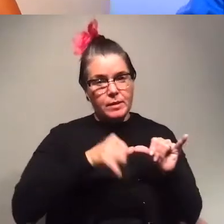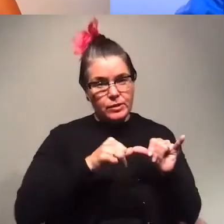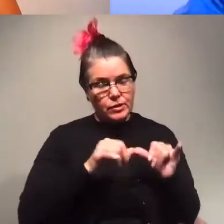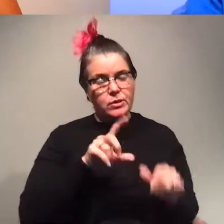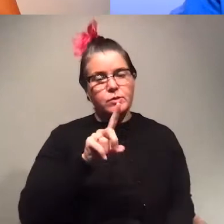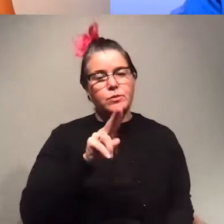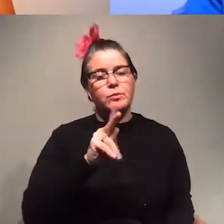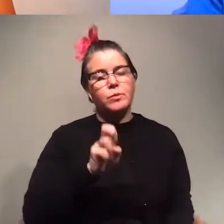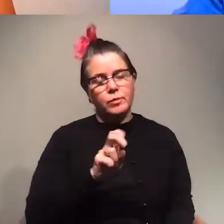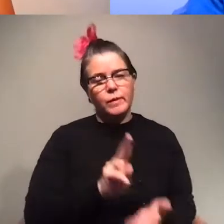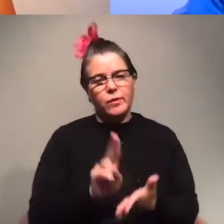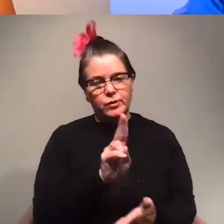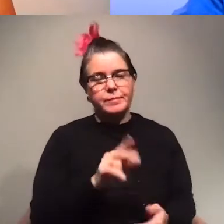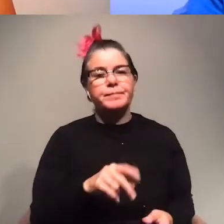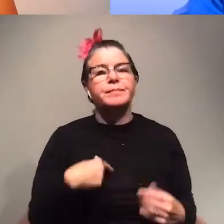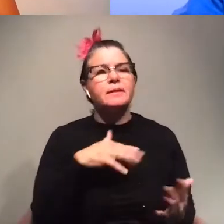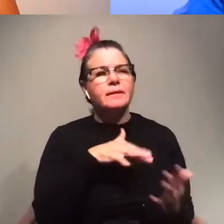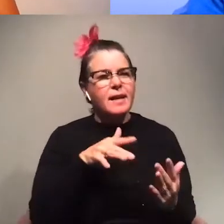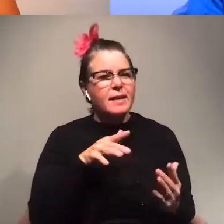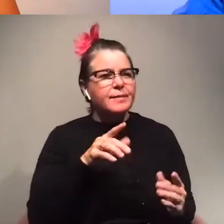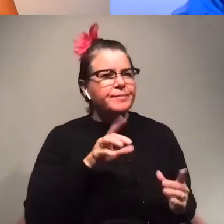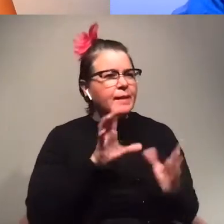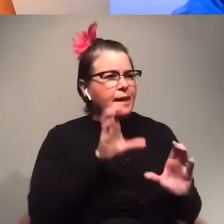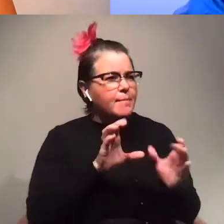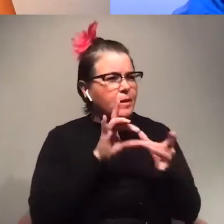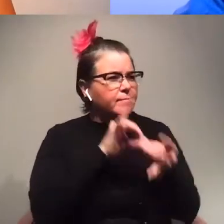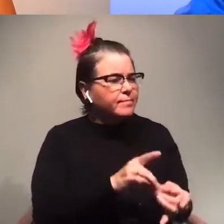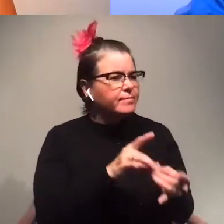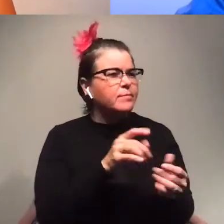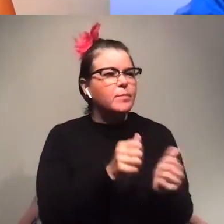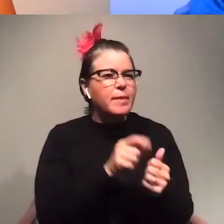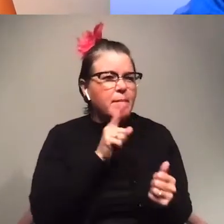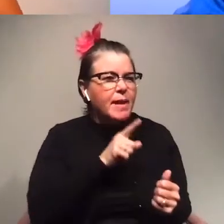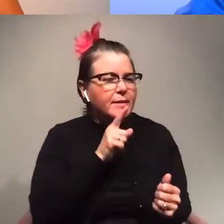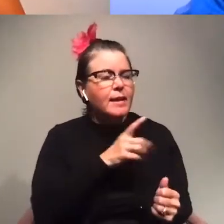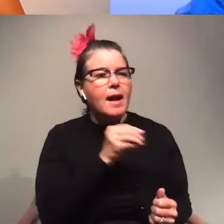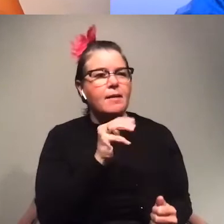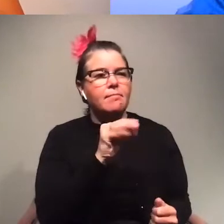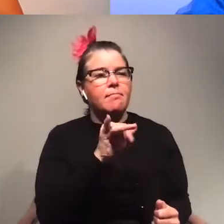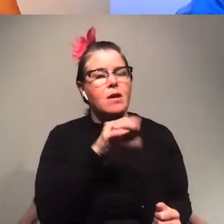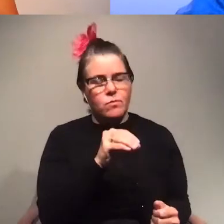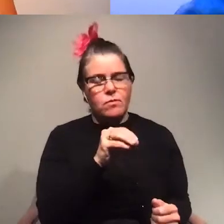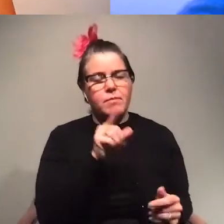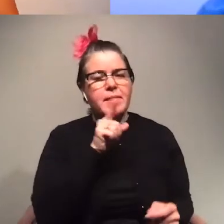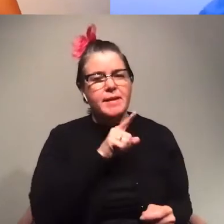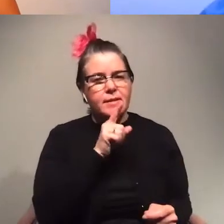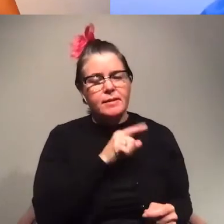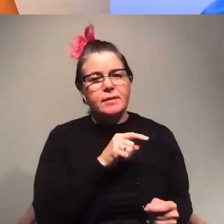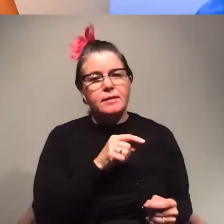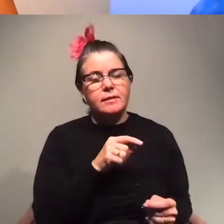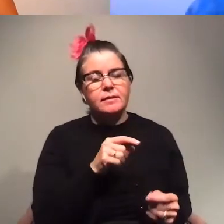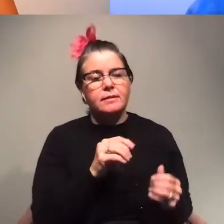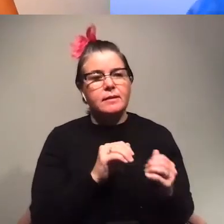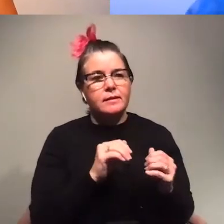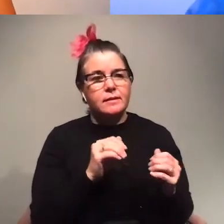Duke, and I study chemicals that are associated to plastic and microplastics and how they can be potentially harmful